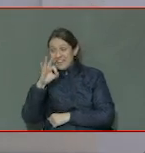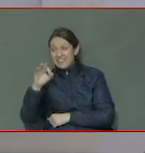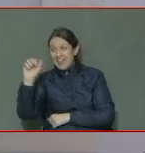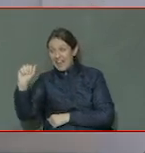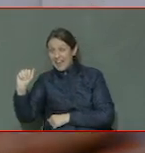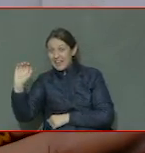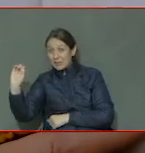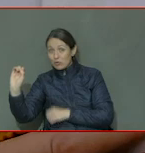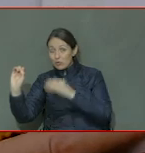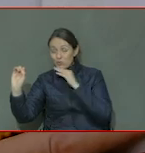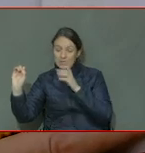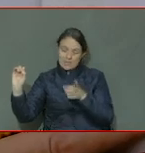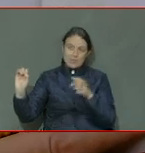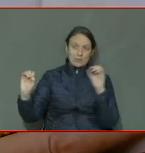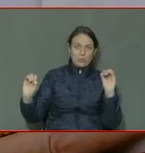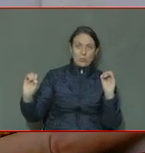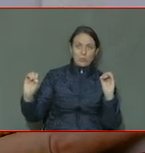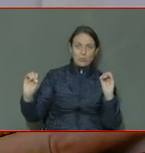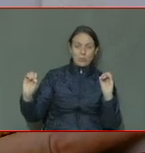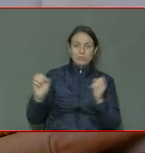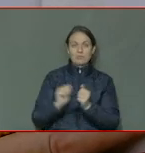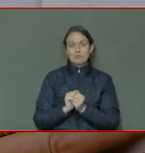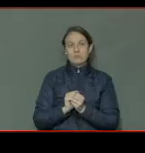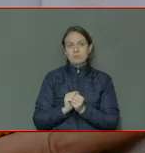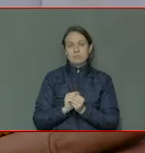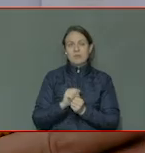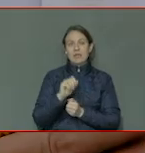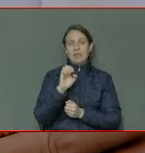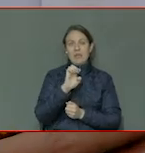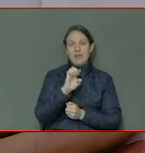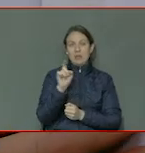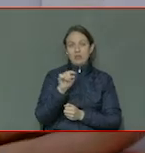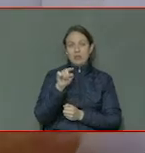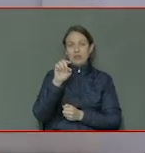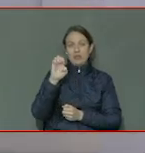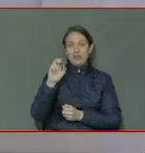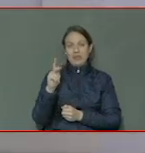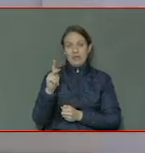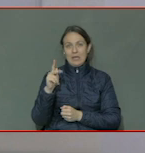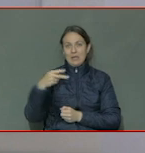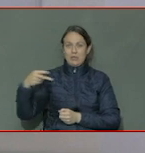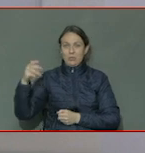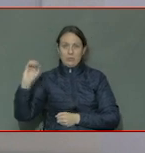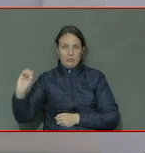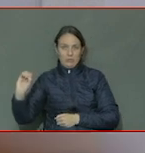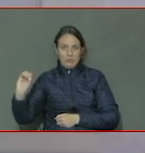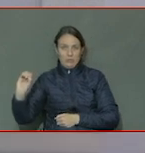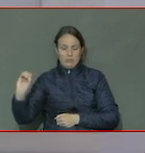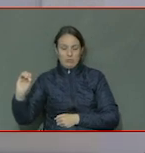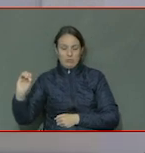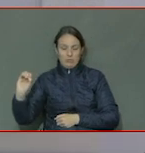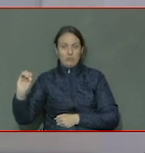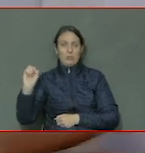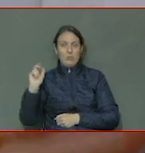be 0. If I'm at energy, delta EK is 0. It